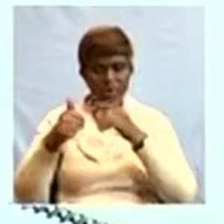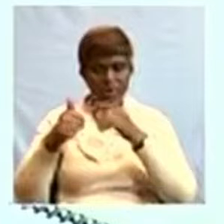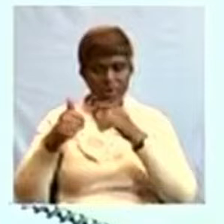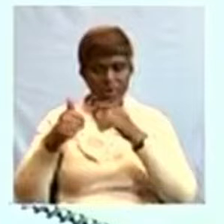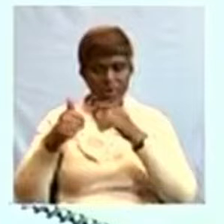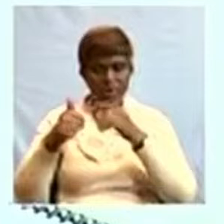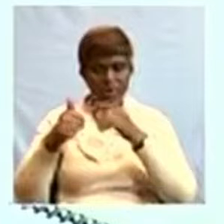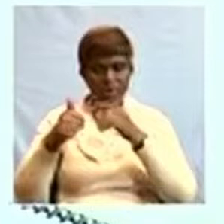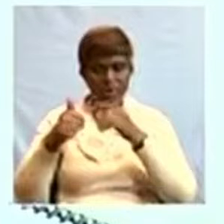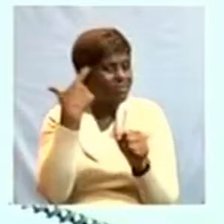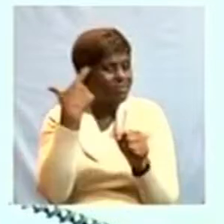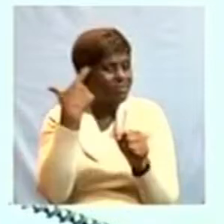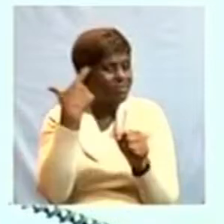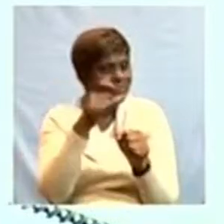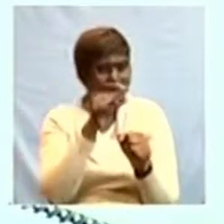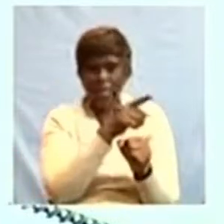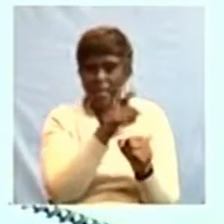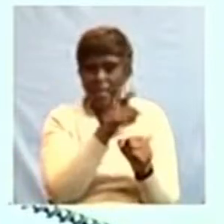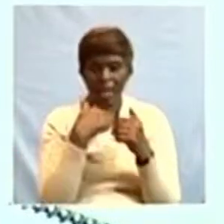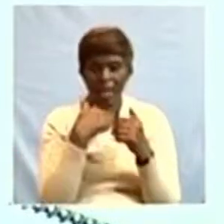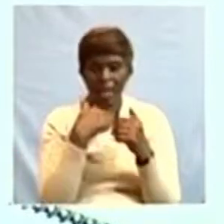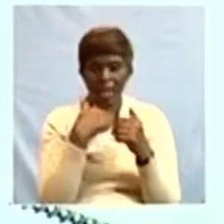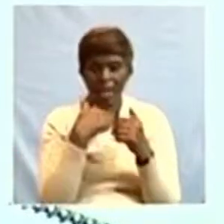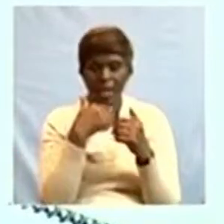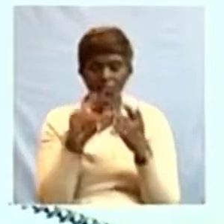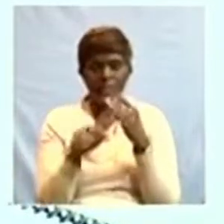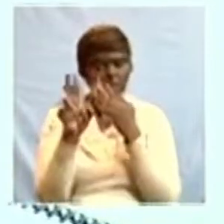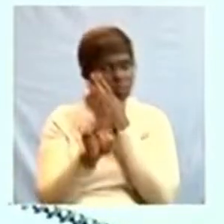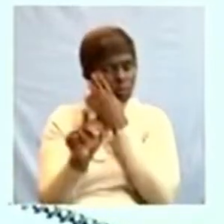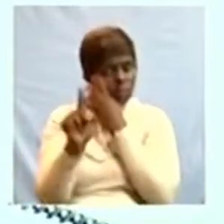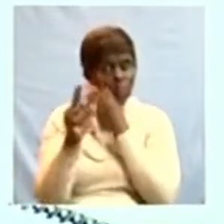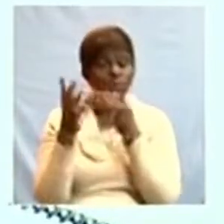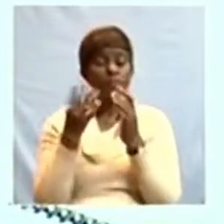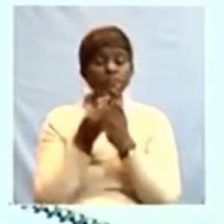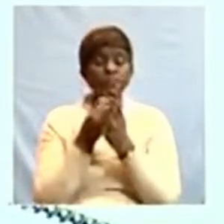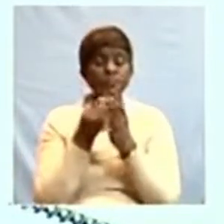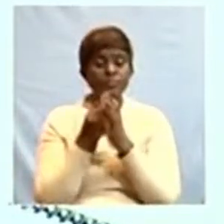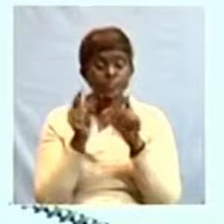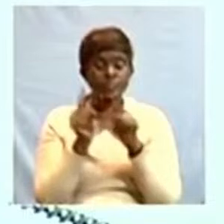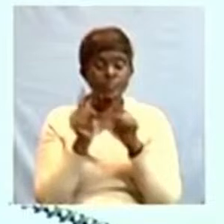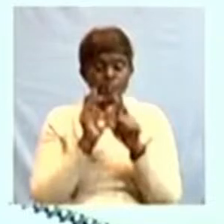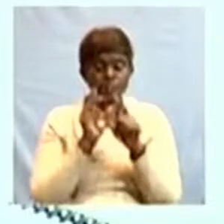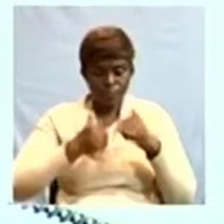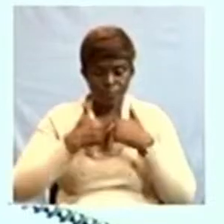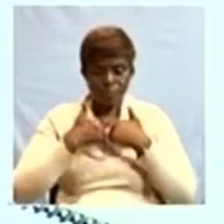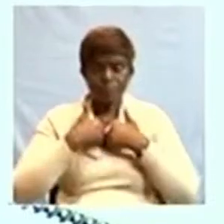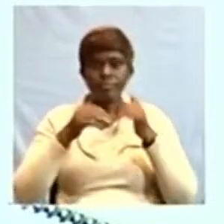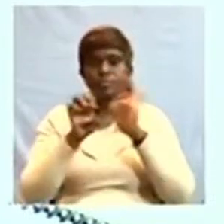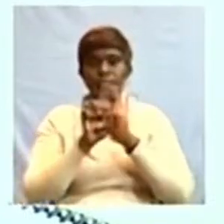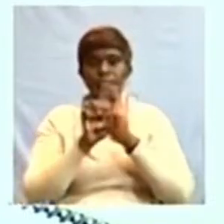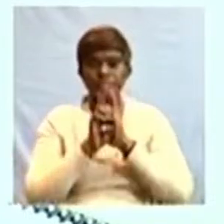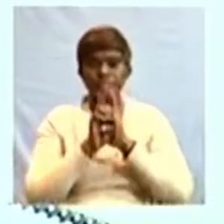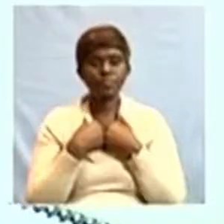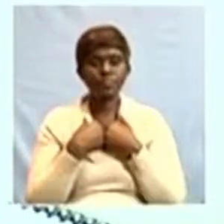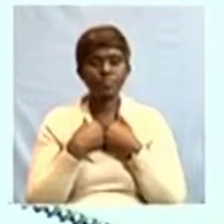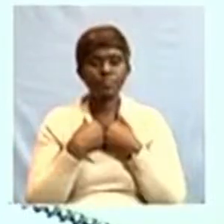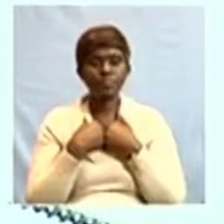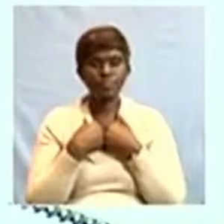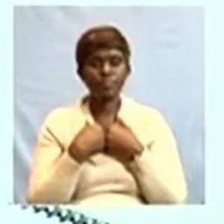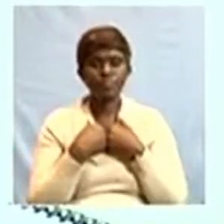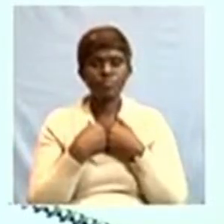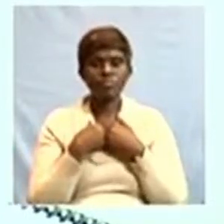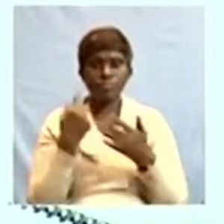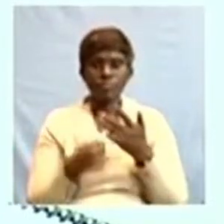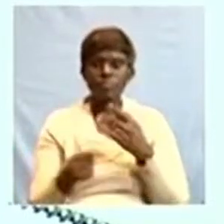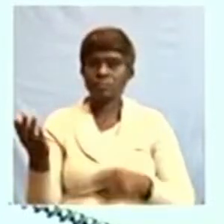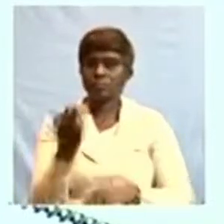we cannot impose on them that you have to use the money. We have an example of, what's